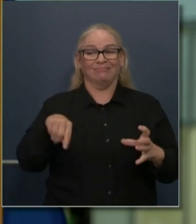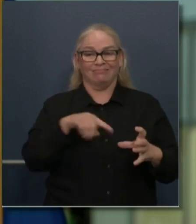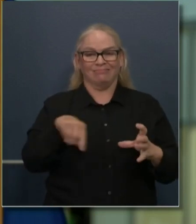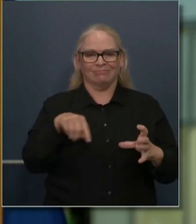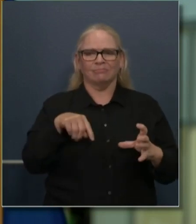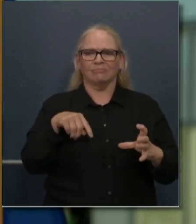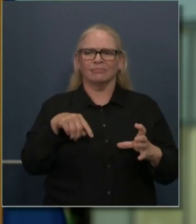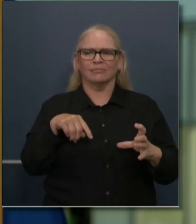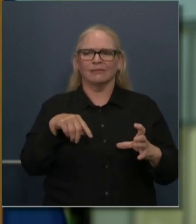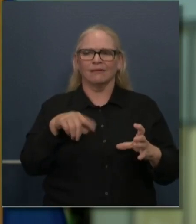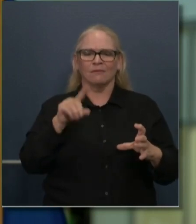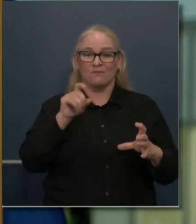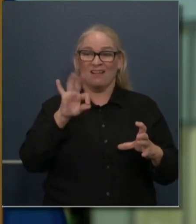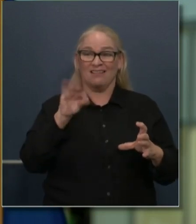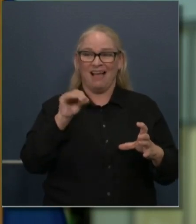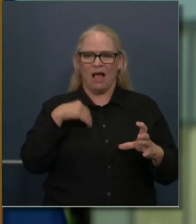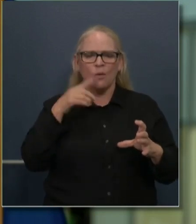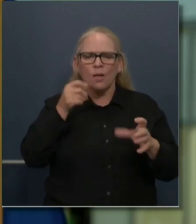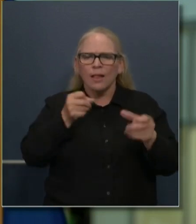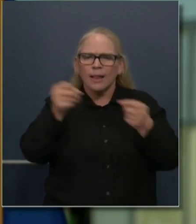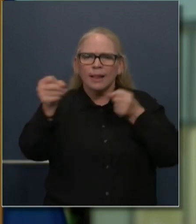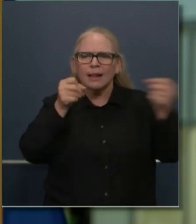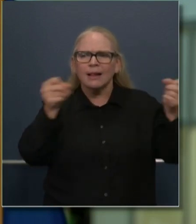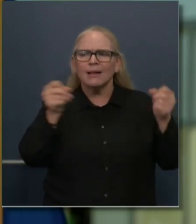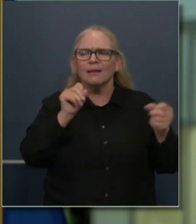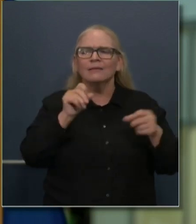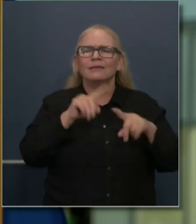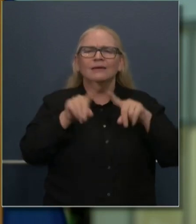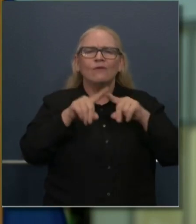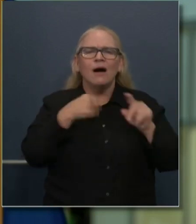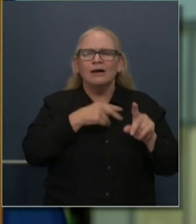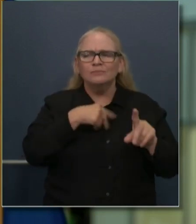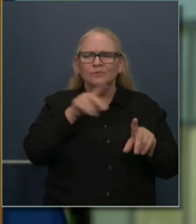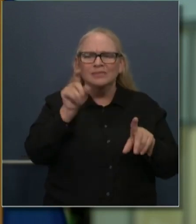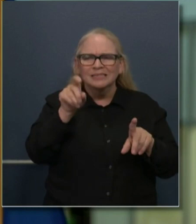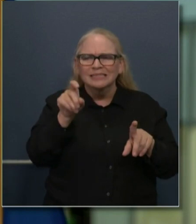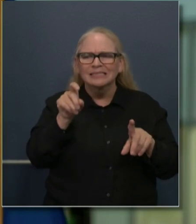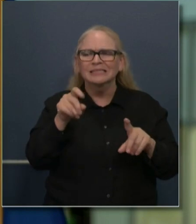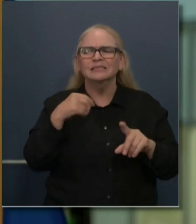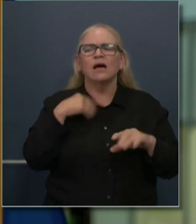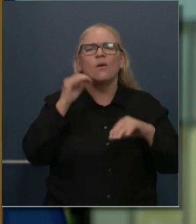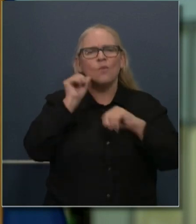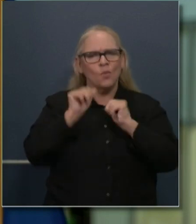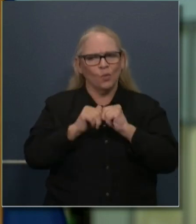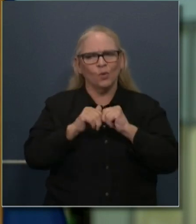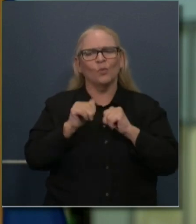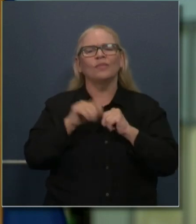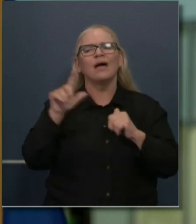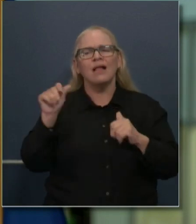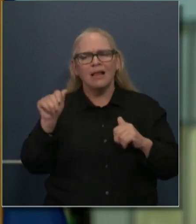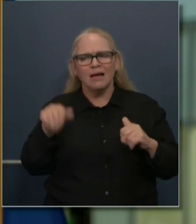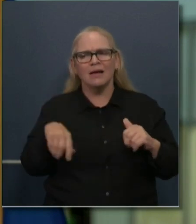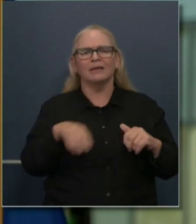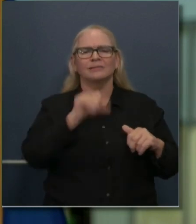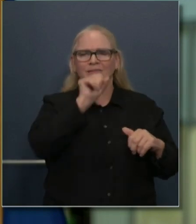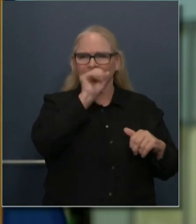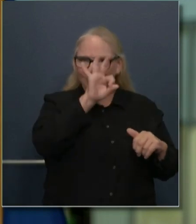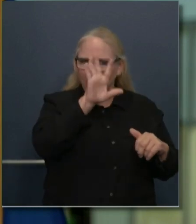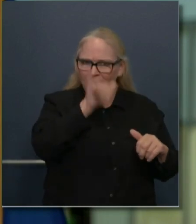the state when necessary. So we'll continue to work with LA, we'll continue to work with the Bay Area counties and all counties throughout the